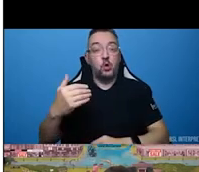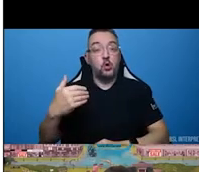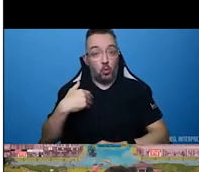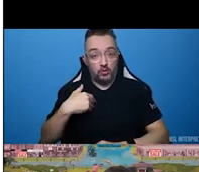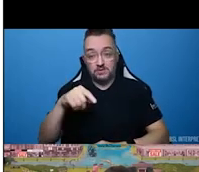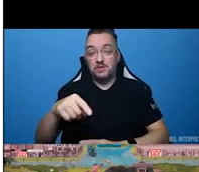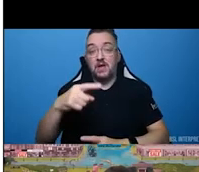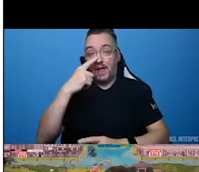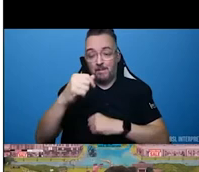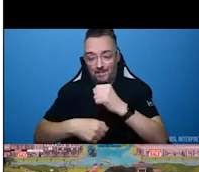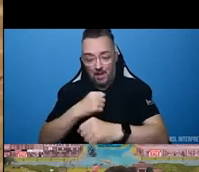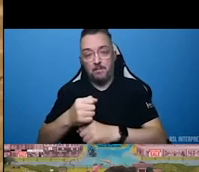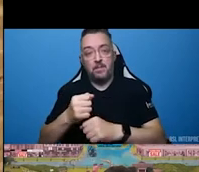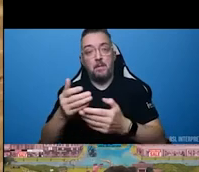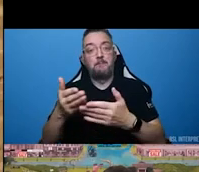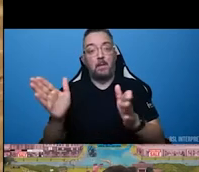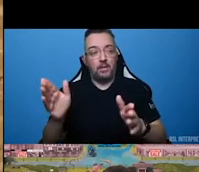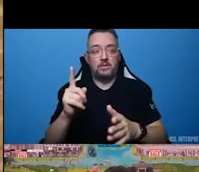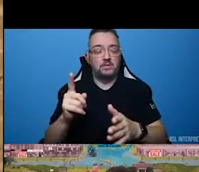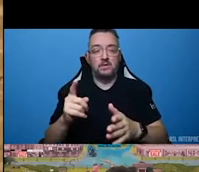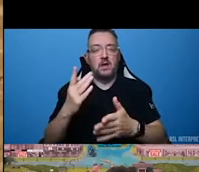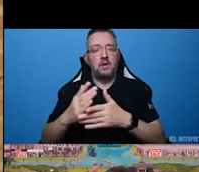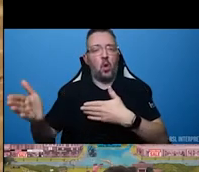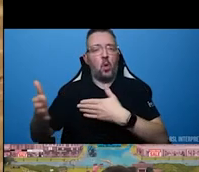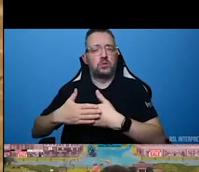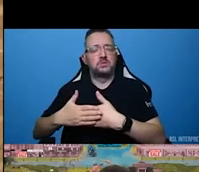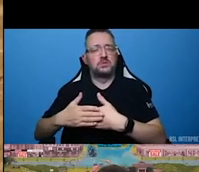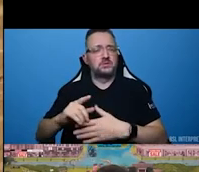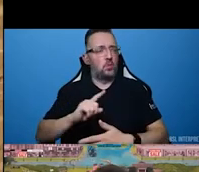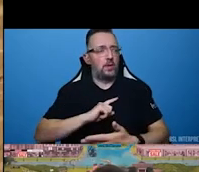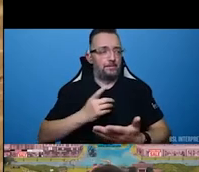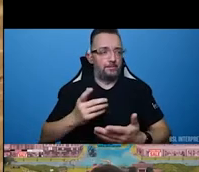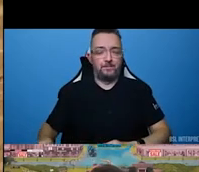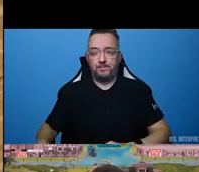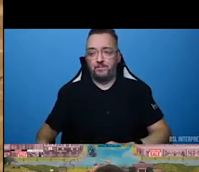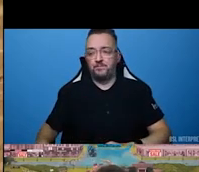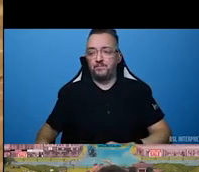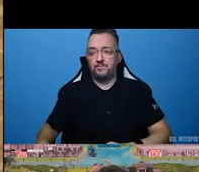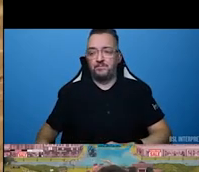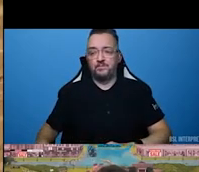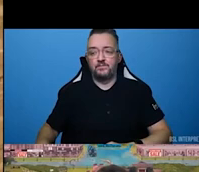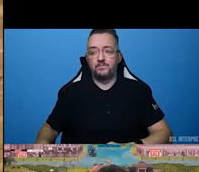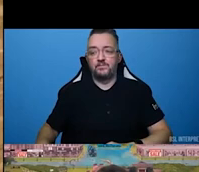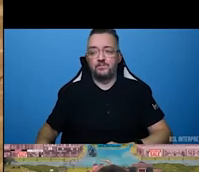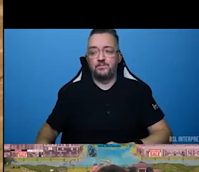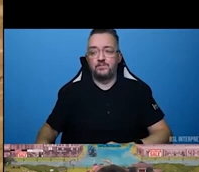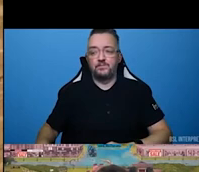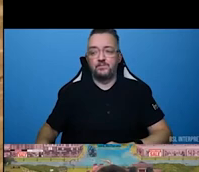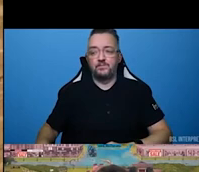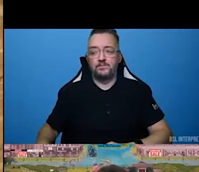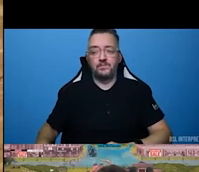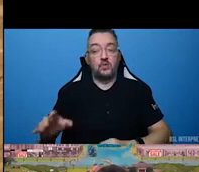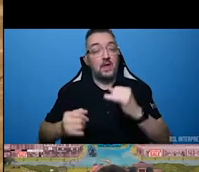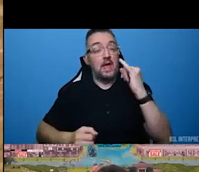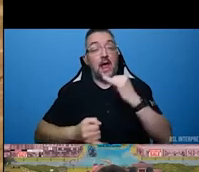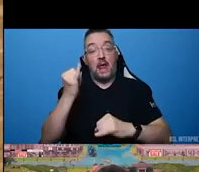become public, that exist, but are kind of kept closed off for no reason. And so finally, I guess the big question that this